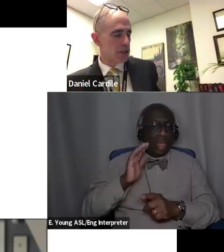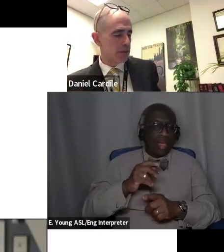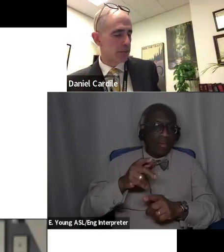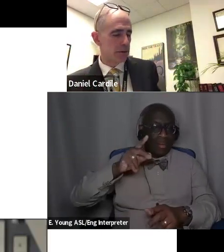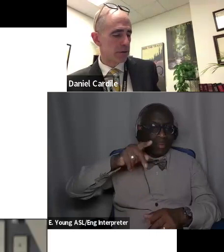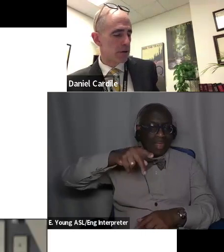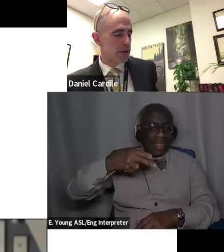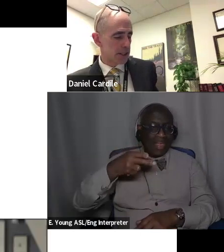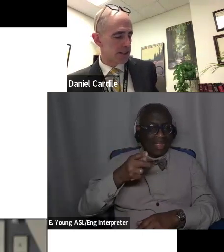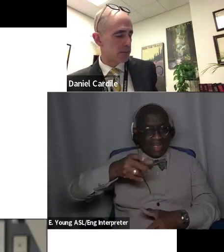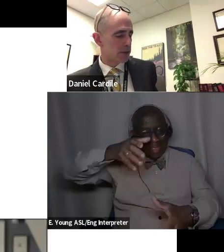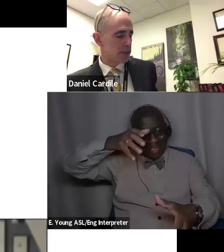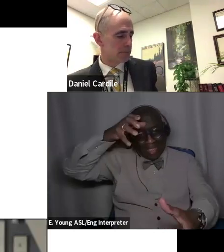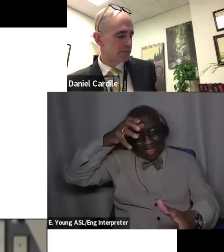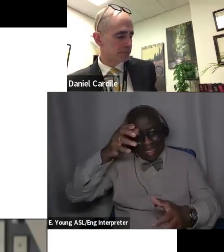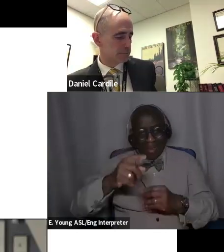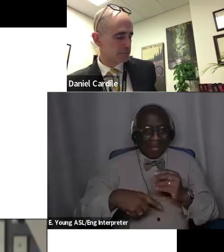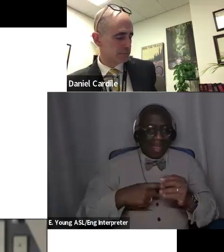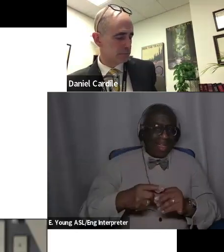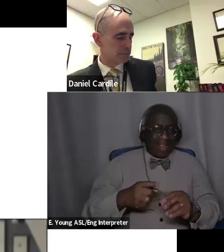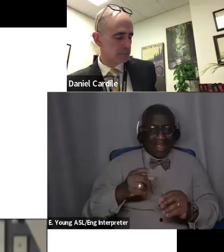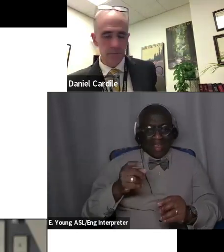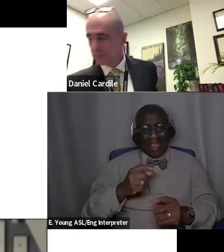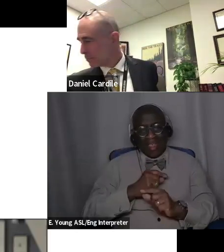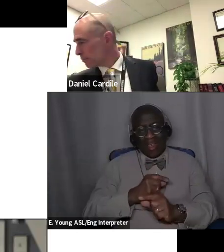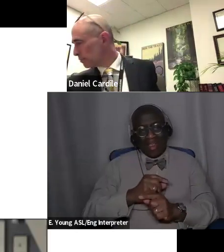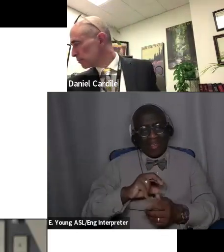in guardianship. Next slide, please.